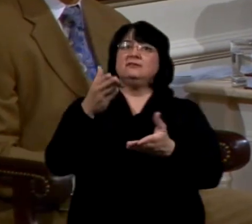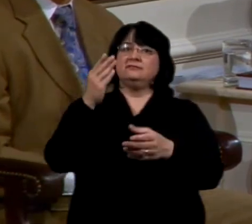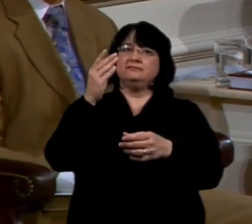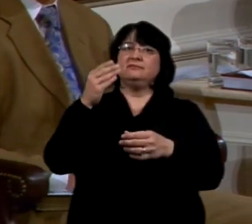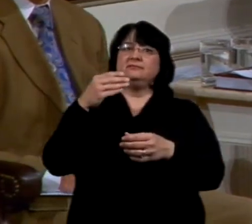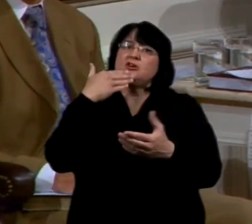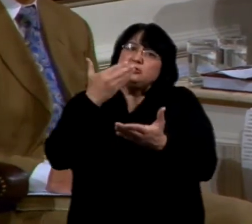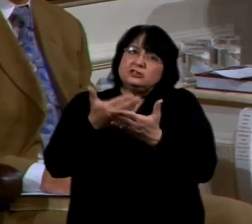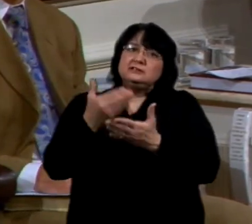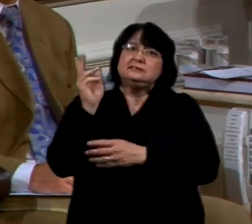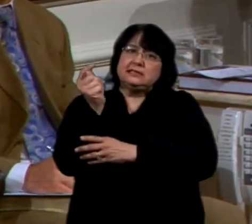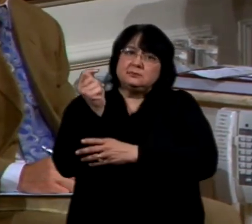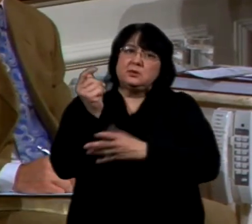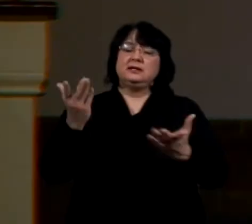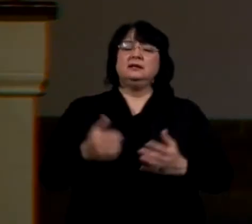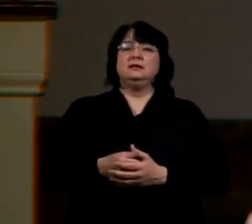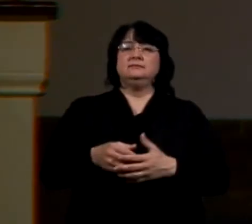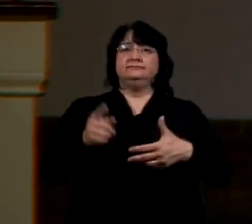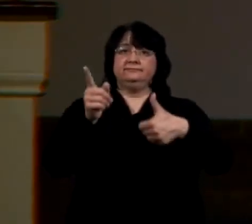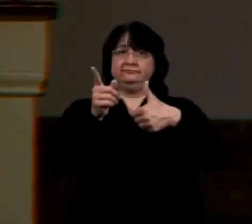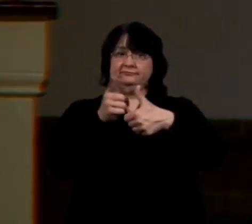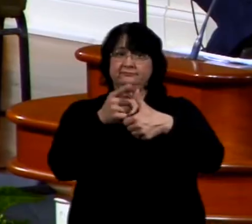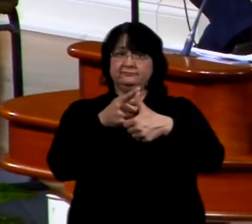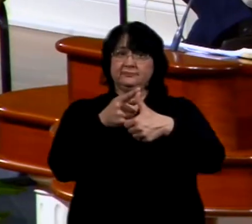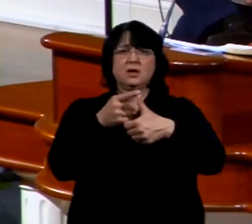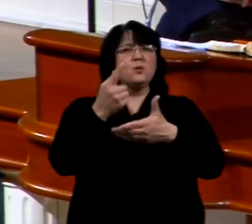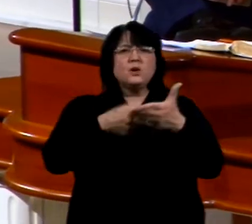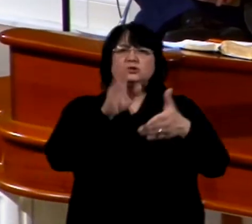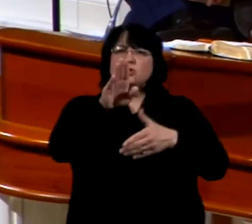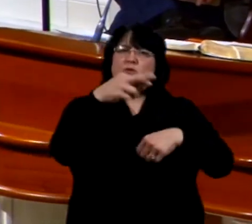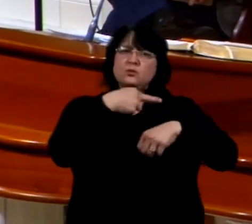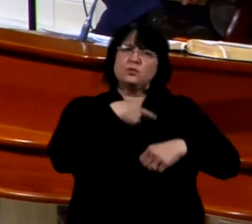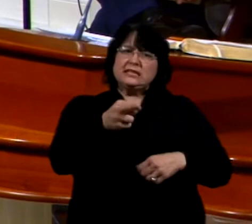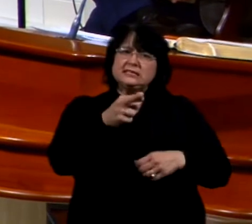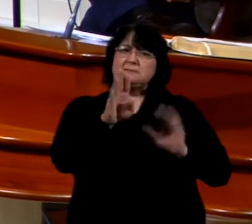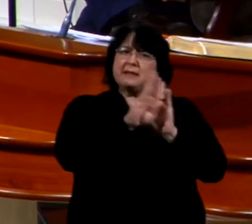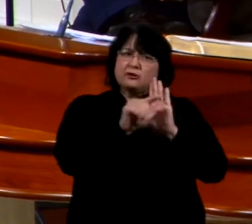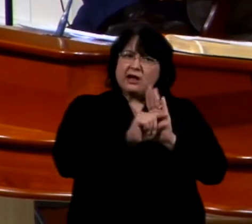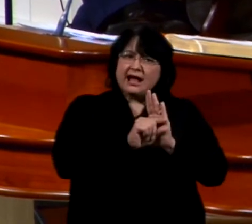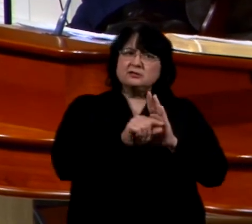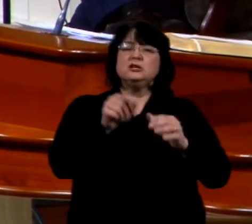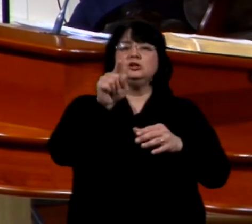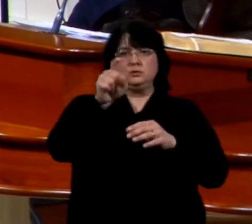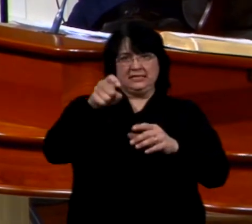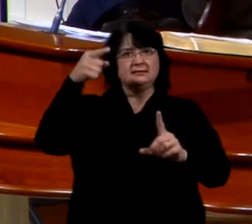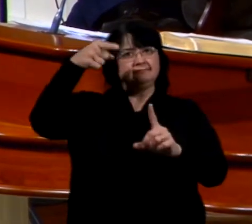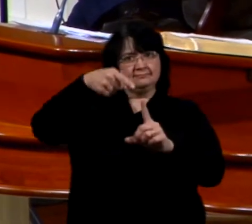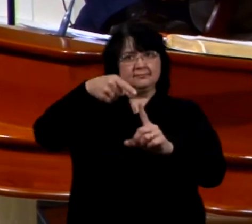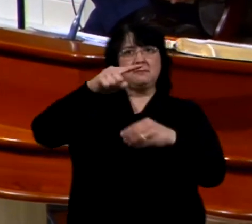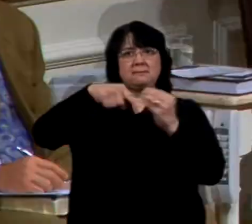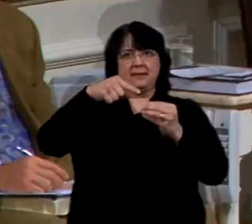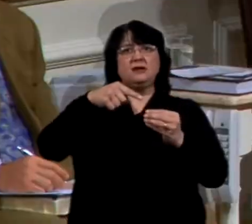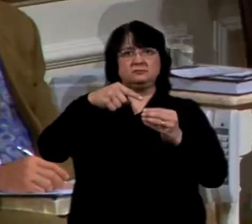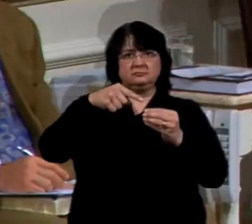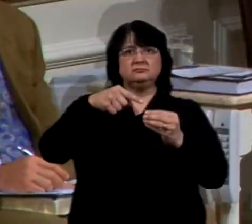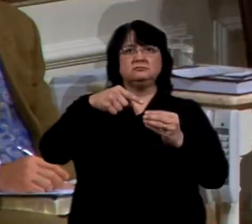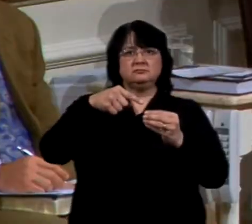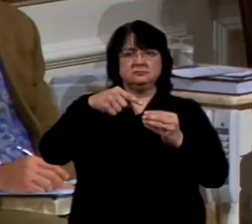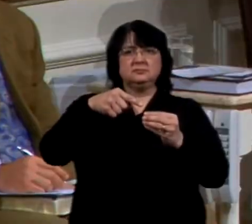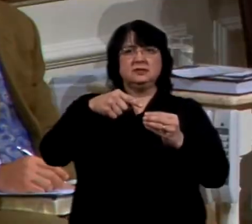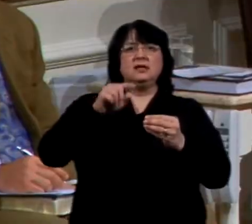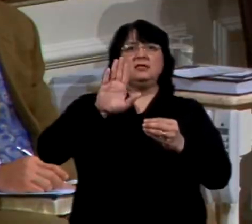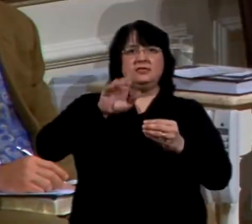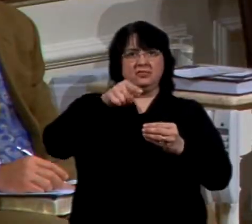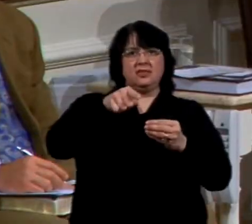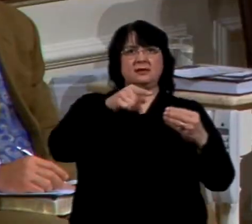testimony. So that's step number one. What's your religious background? You're just wanting to get on subject. You're wanting to get them going